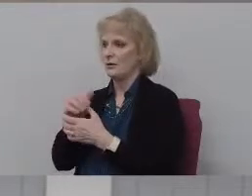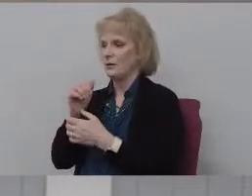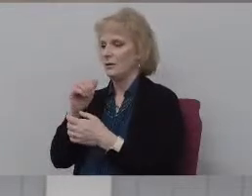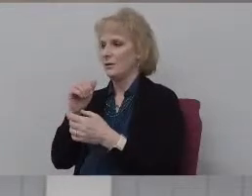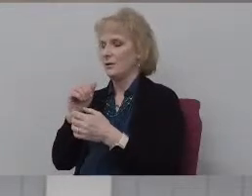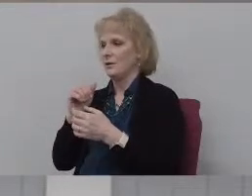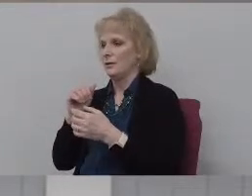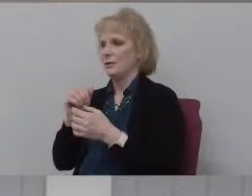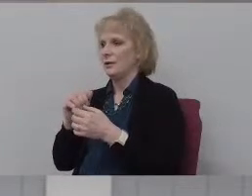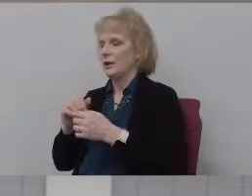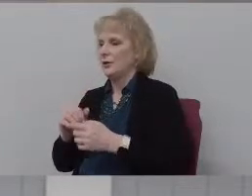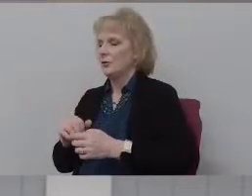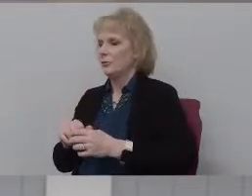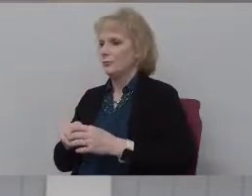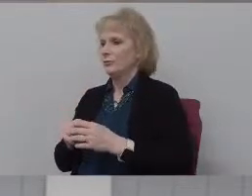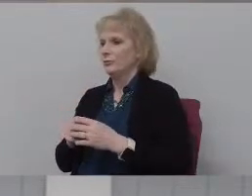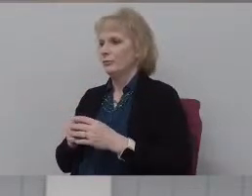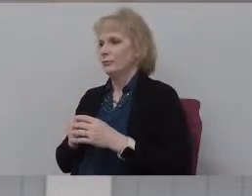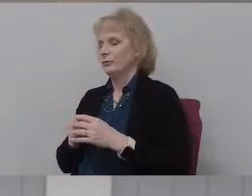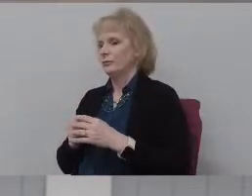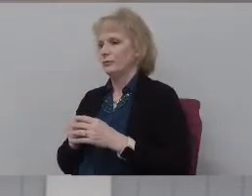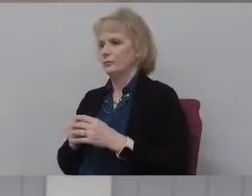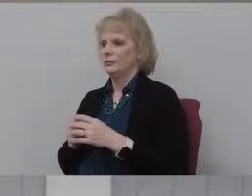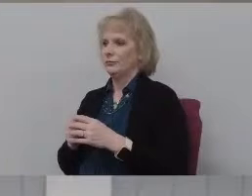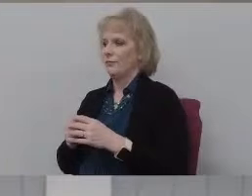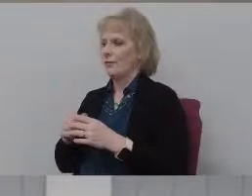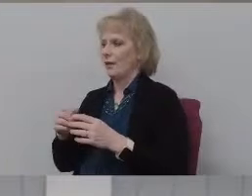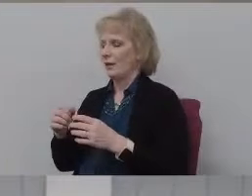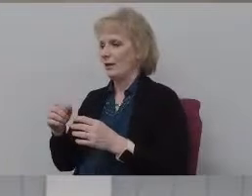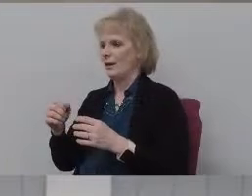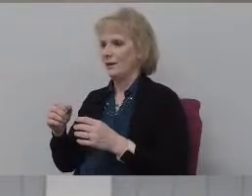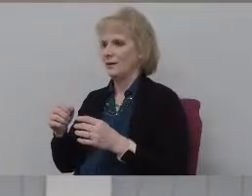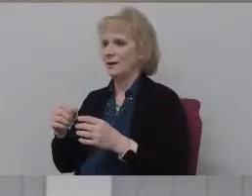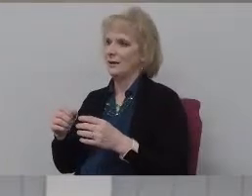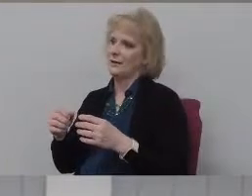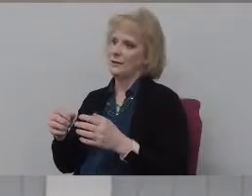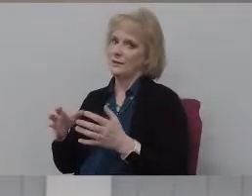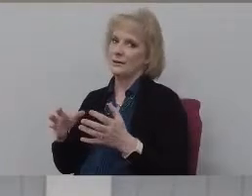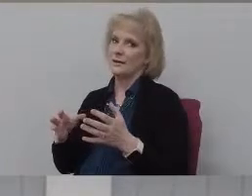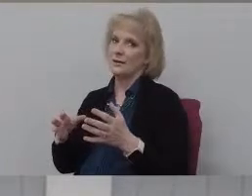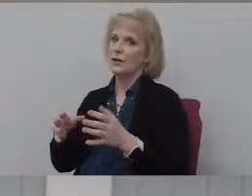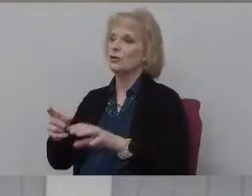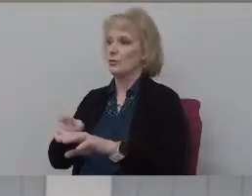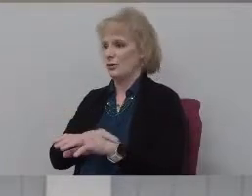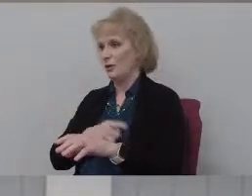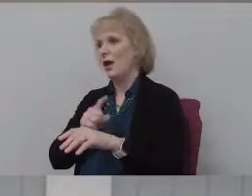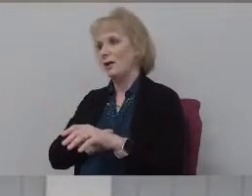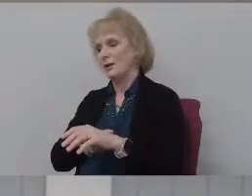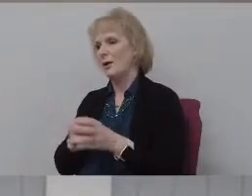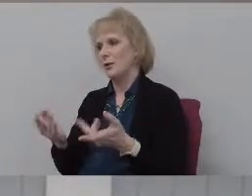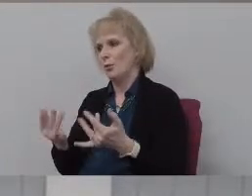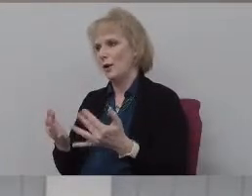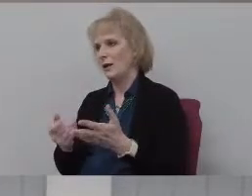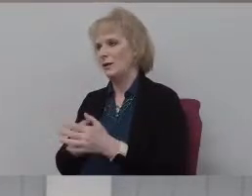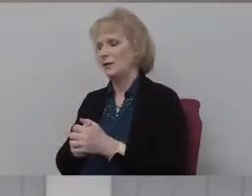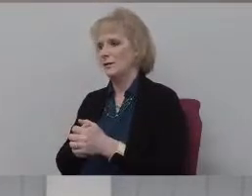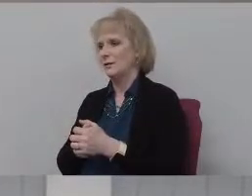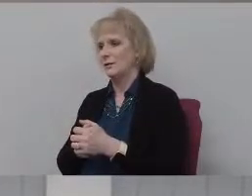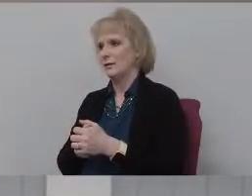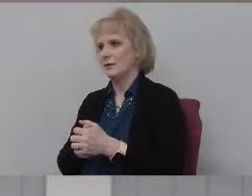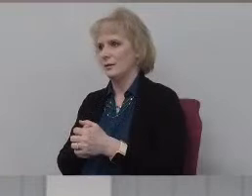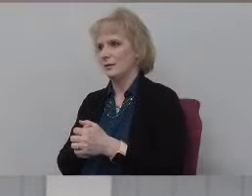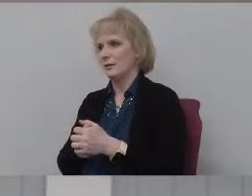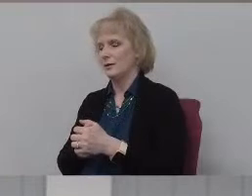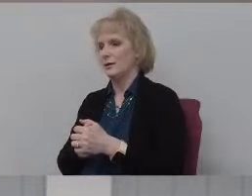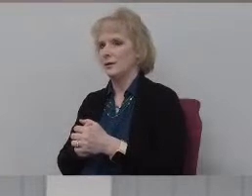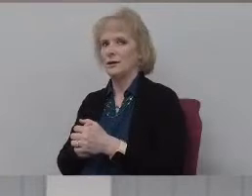Mrs. Hockley's got to go get Mrs. McKenzie, and they got to go back to the Hockley's house to get the tire to put it in the car so Anita can come and get me. So